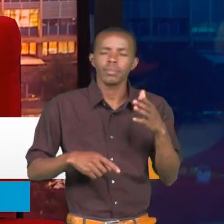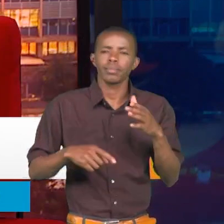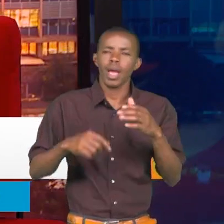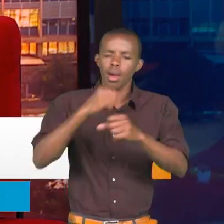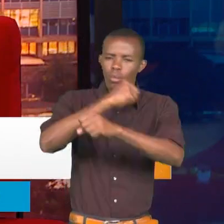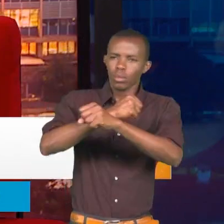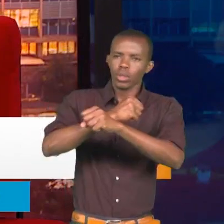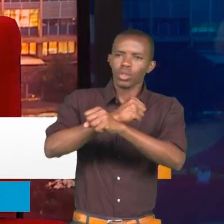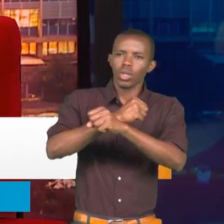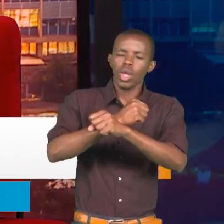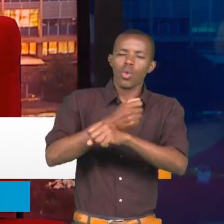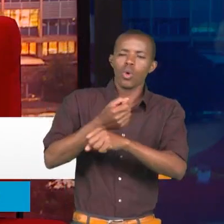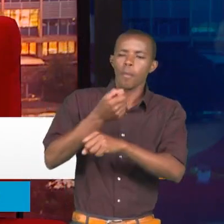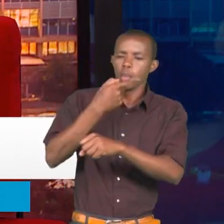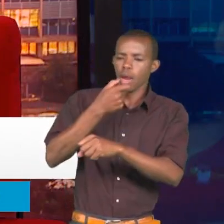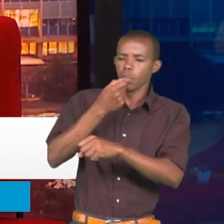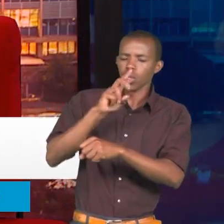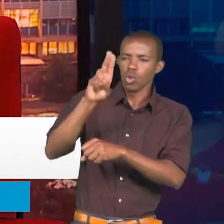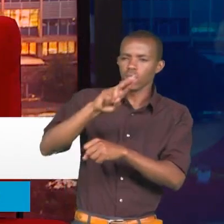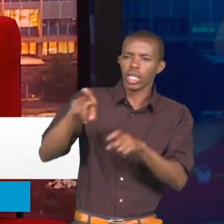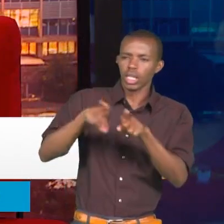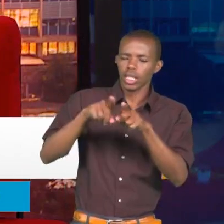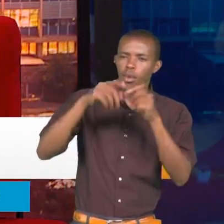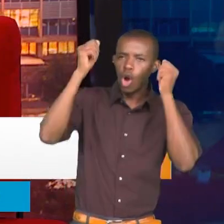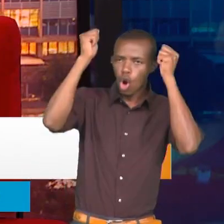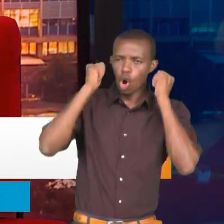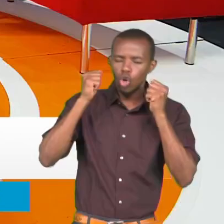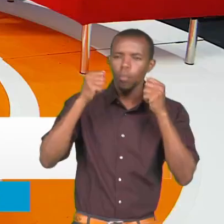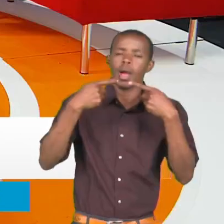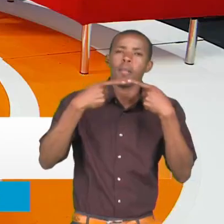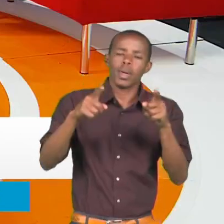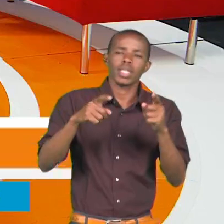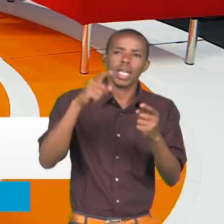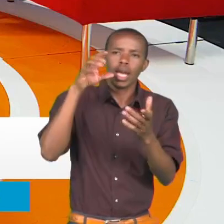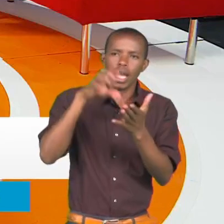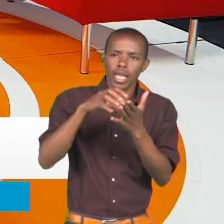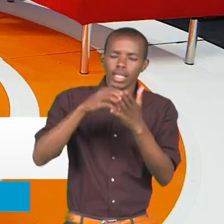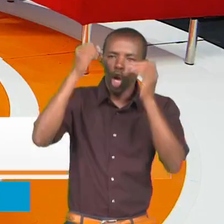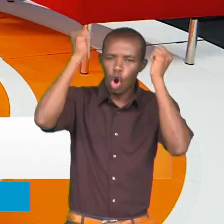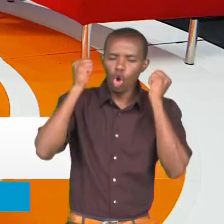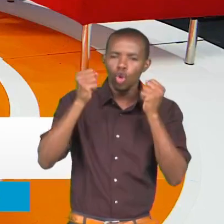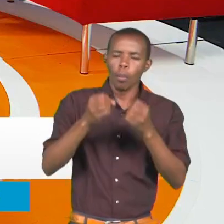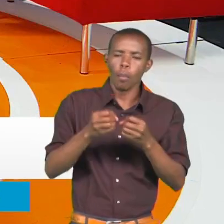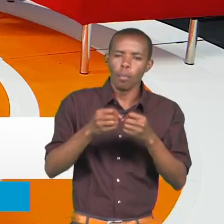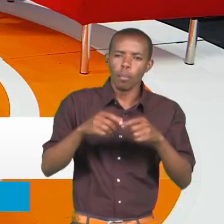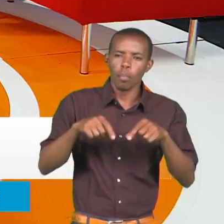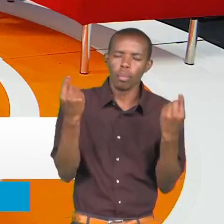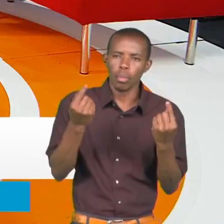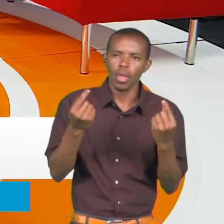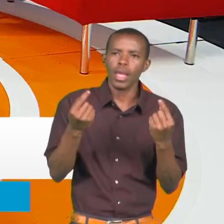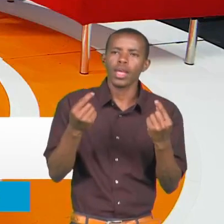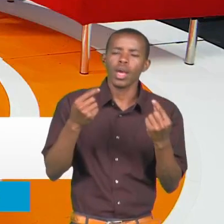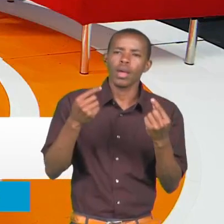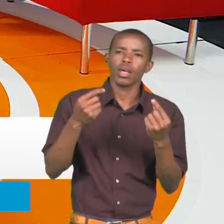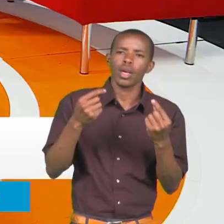Mm-hmm. That you are using PrEP, you're also using condoms. Yeah. That in case of now, either you have a condom bust, so yeah. like it should be combined with the other means